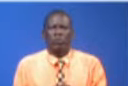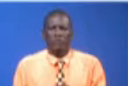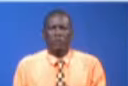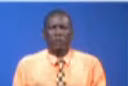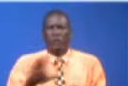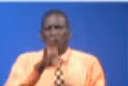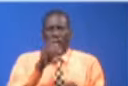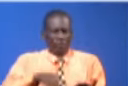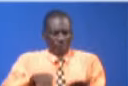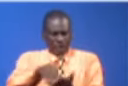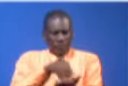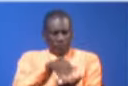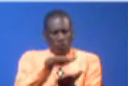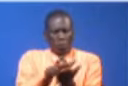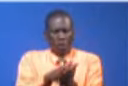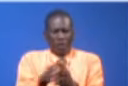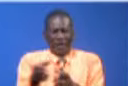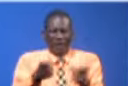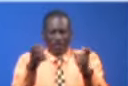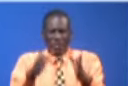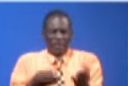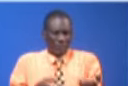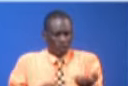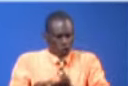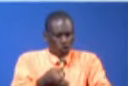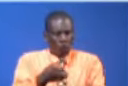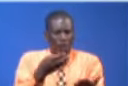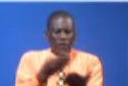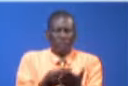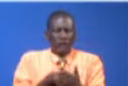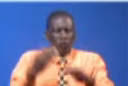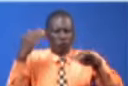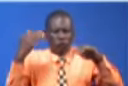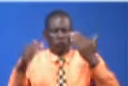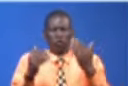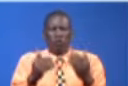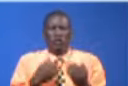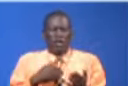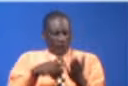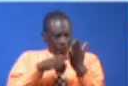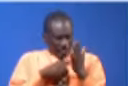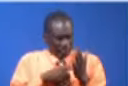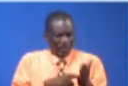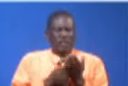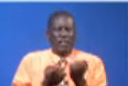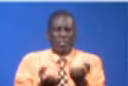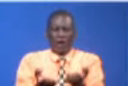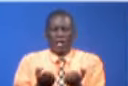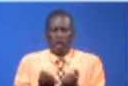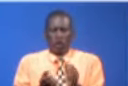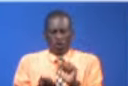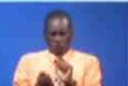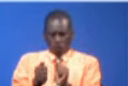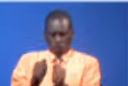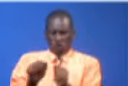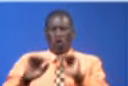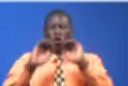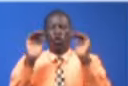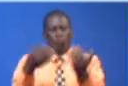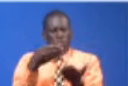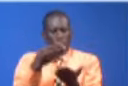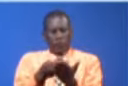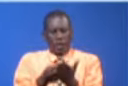African Central Bank governors, economists and finance experts have reiterated the need for a reformed global